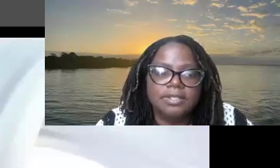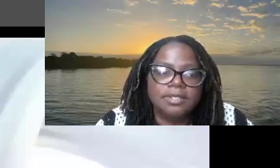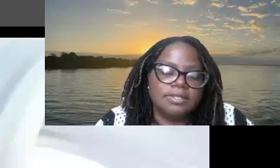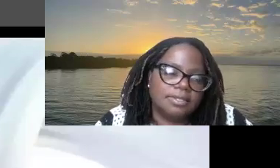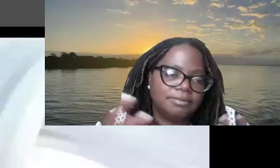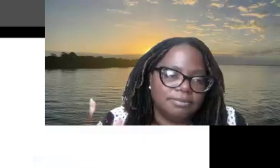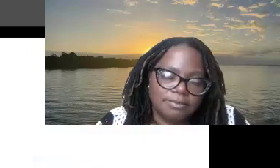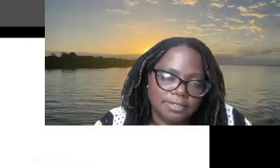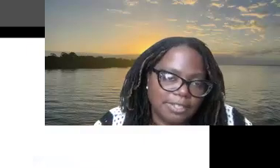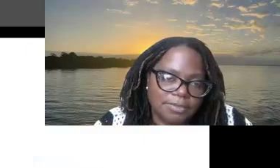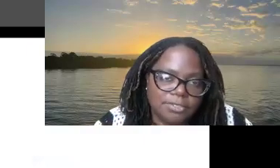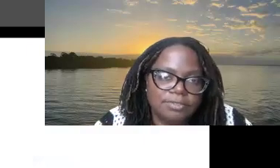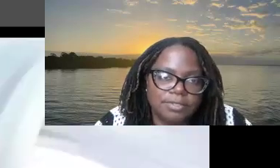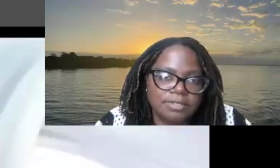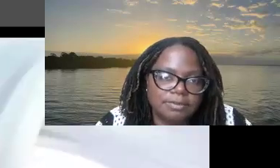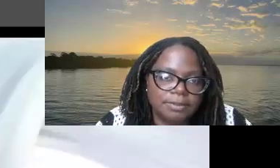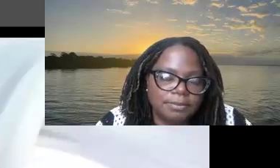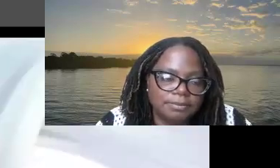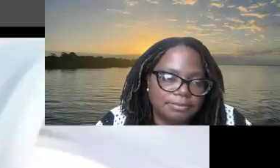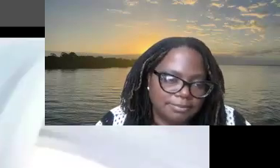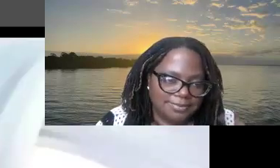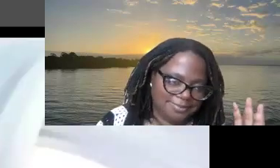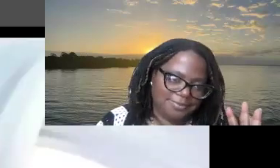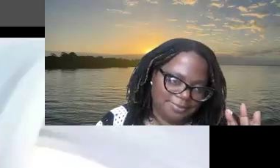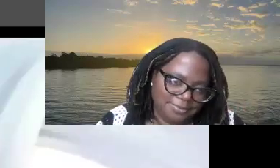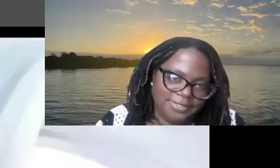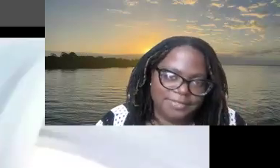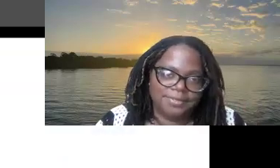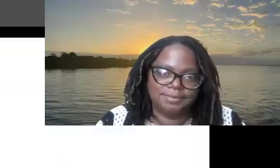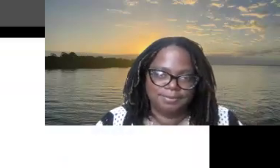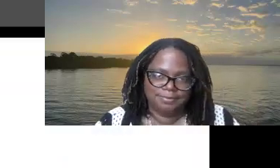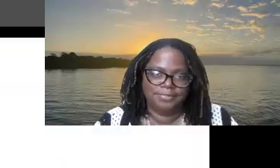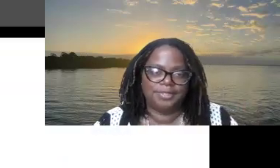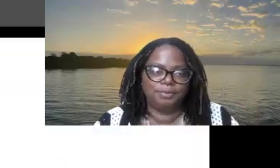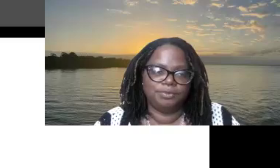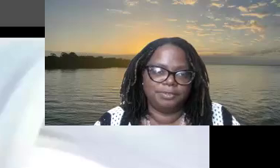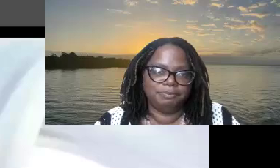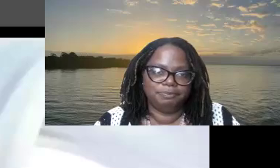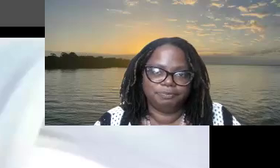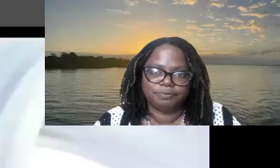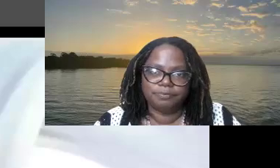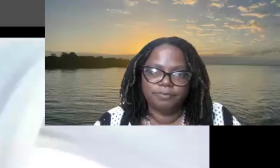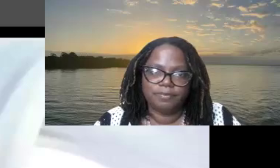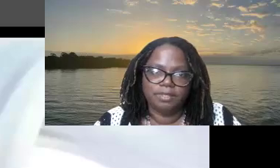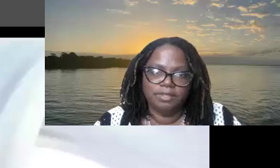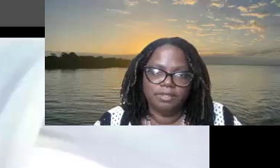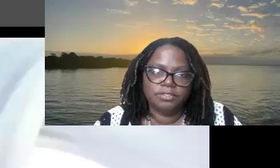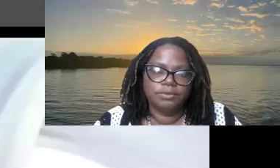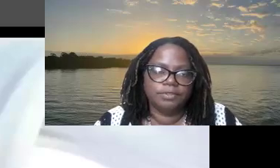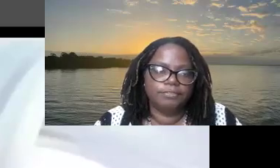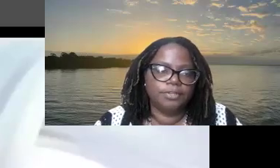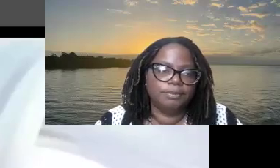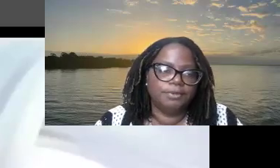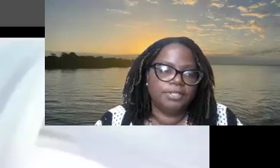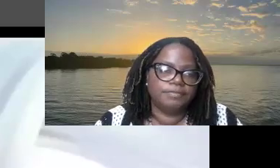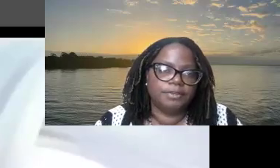victimization is a game changer for us. And I'm really grateful to VOCA and MOVA.